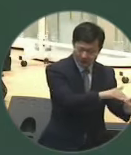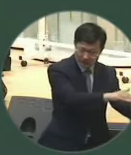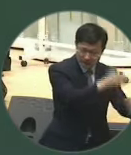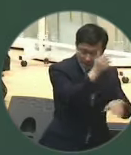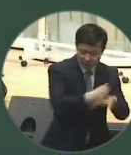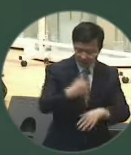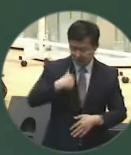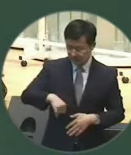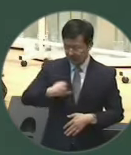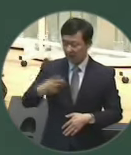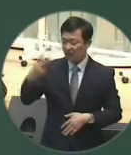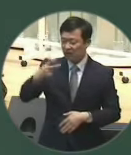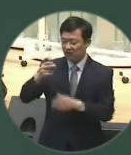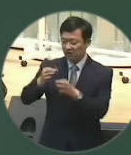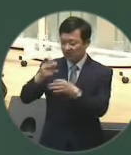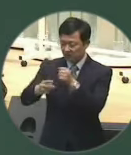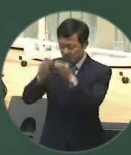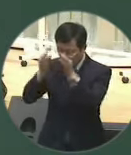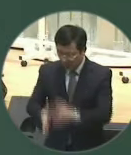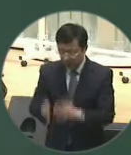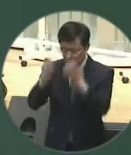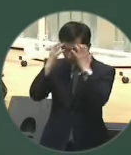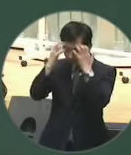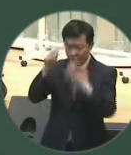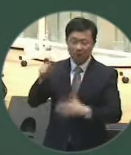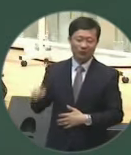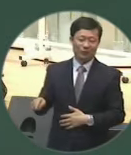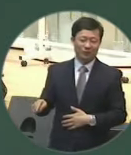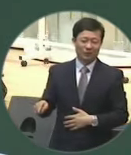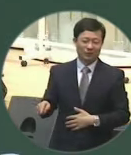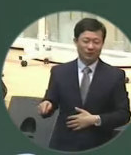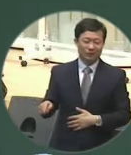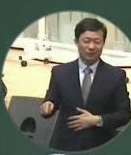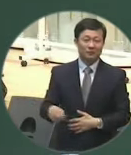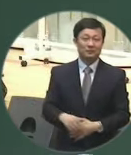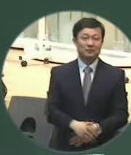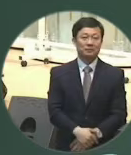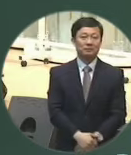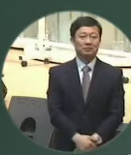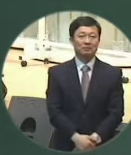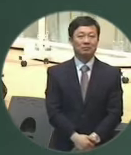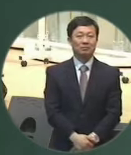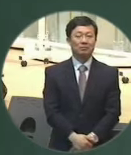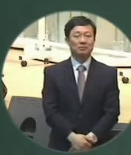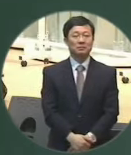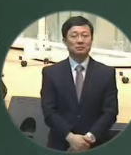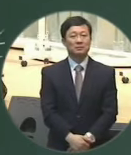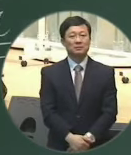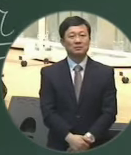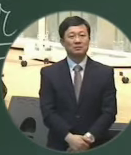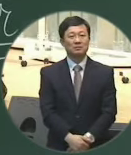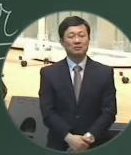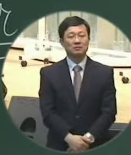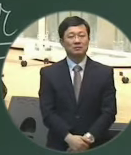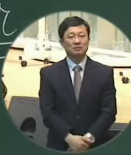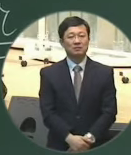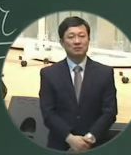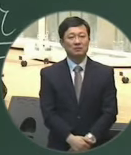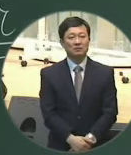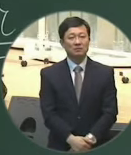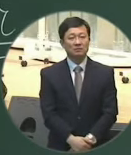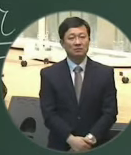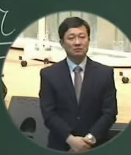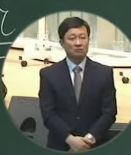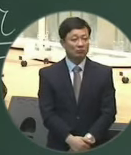myself didn't do anything wrong, but because I'm standing in the line of the people who are blocking the gospel, my curses will come down to my descendants for 2,000 years.